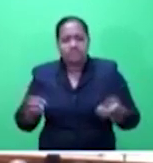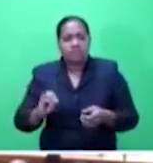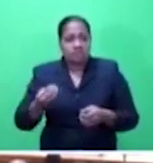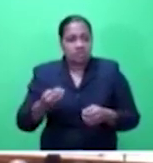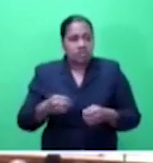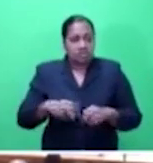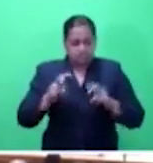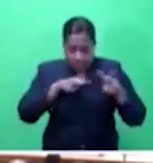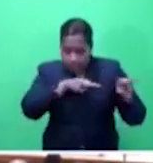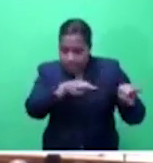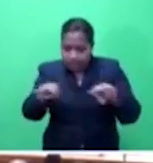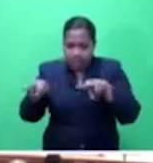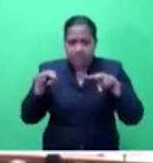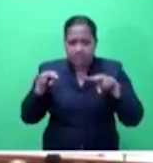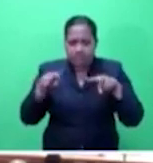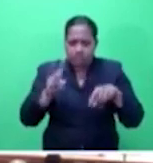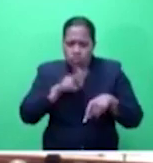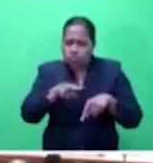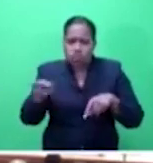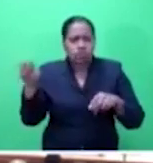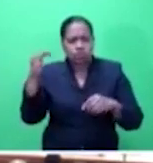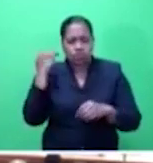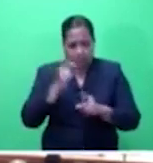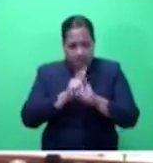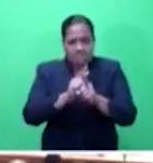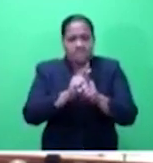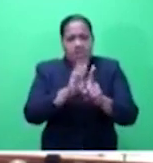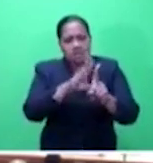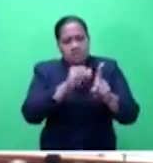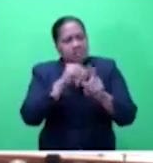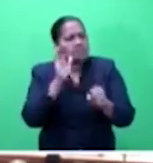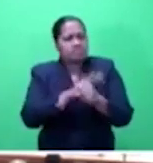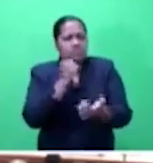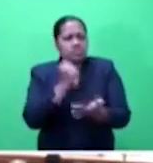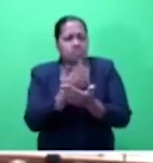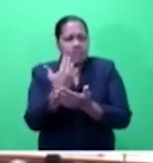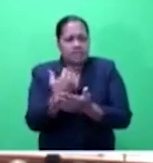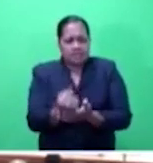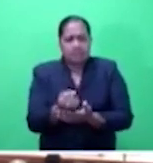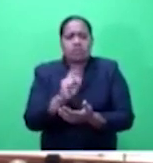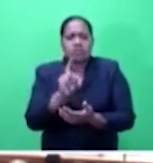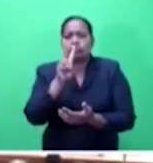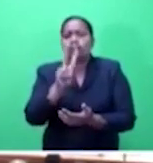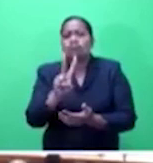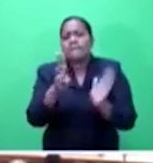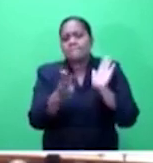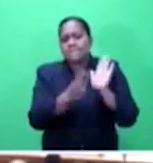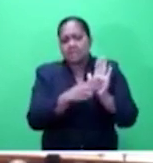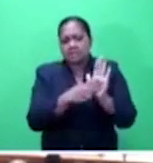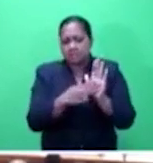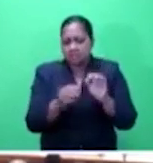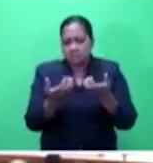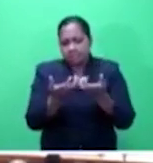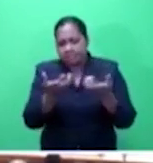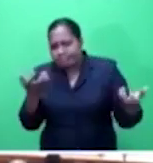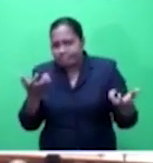around the room, and follow this example by making sure you're keeping a safe distance of 2 meters from all other individuals.